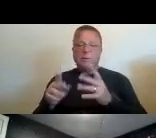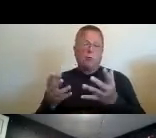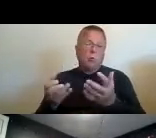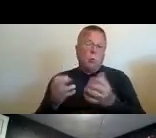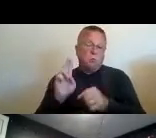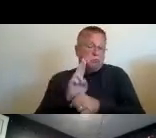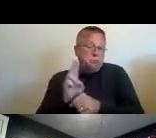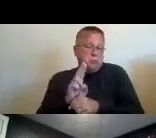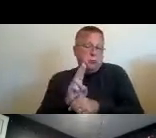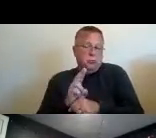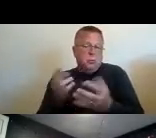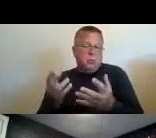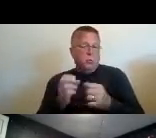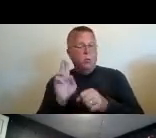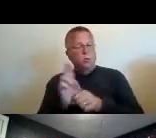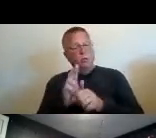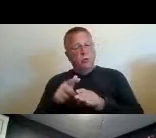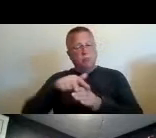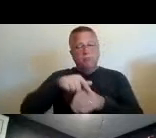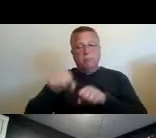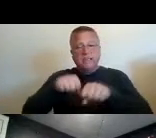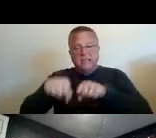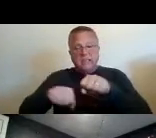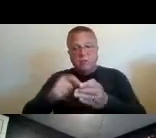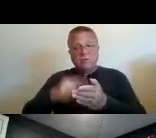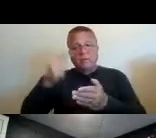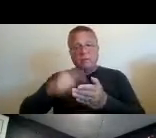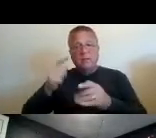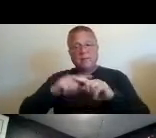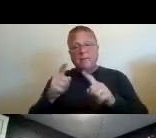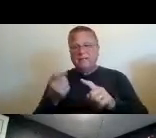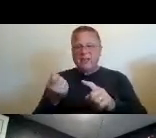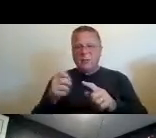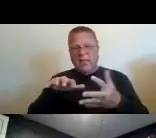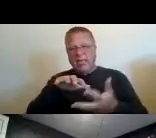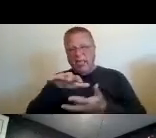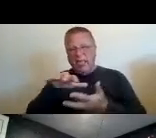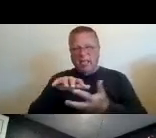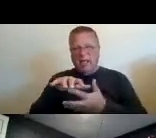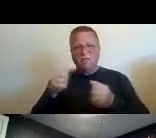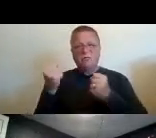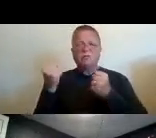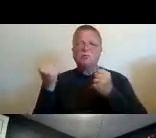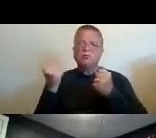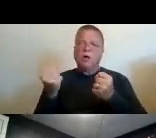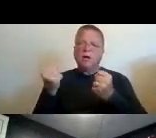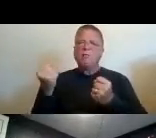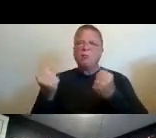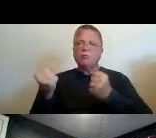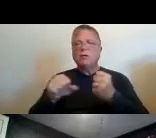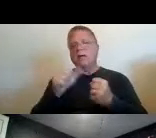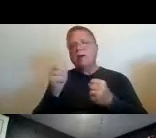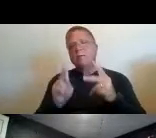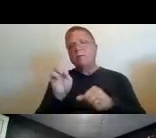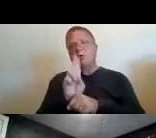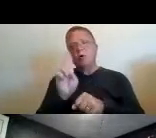use a bicycle from time to time, but it also is somewhat confusing for motorists and other users of the street network as they're